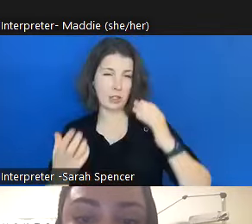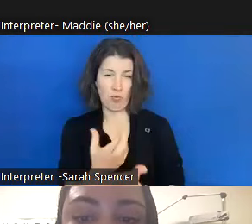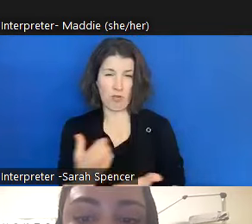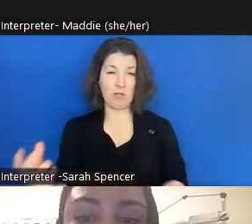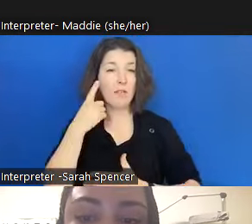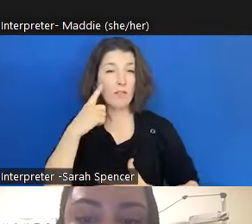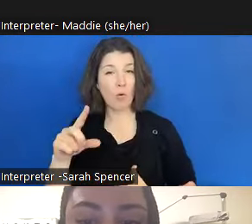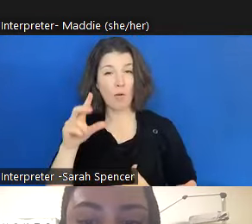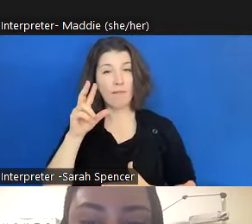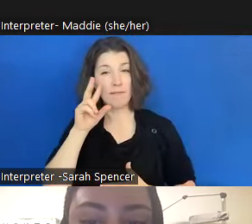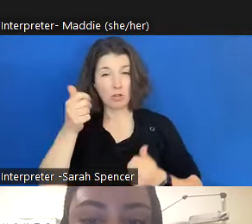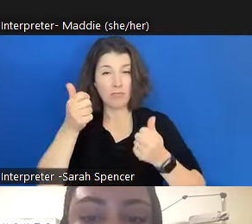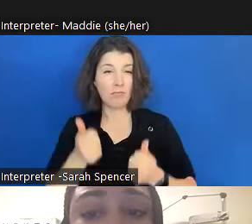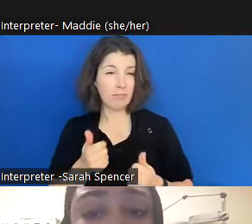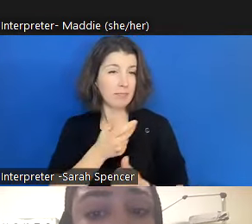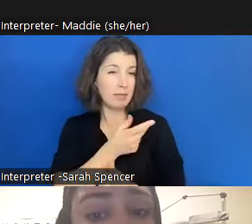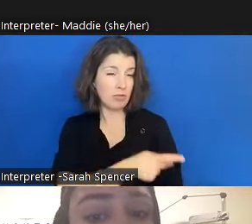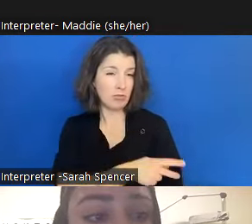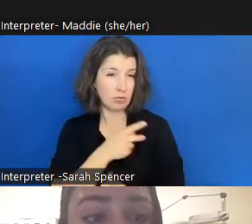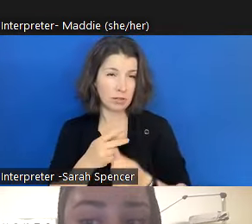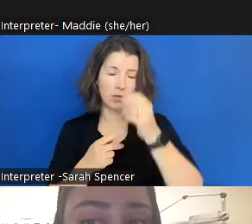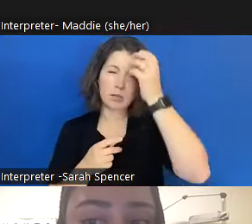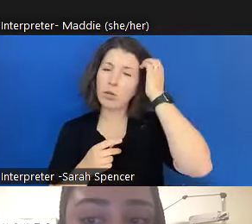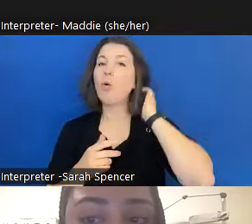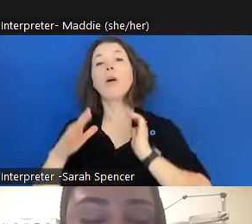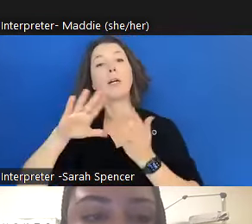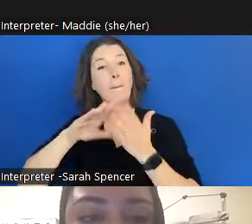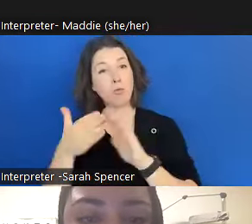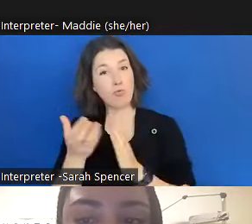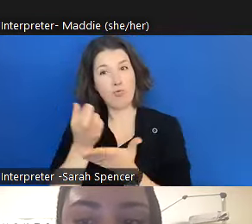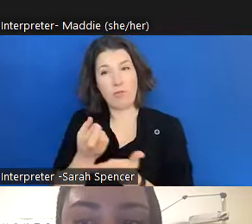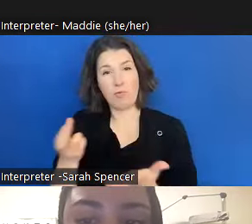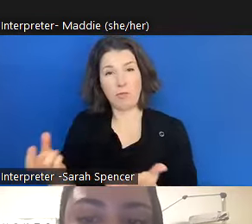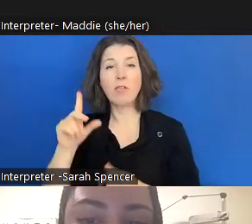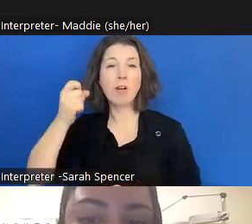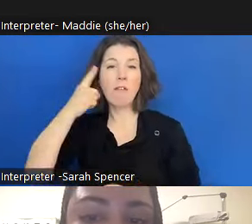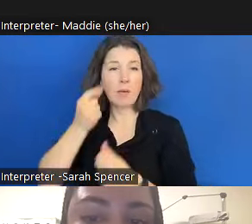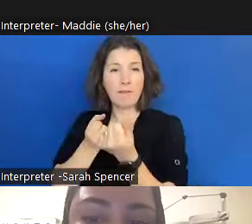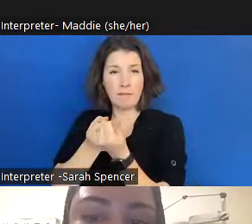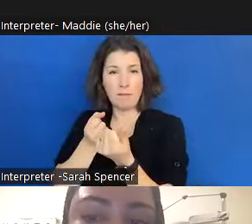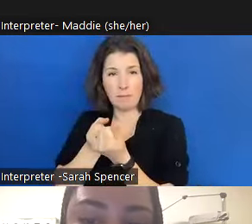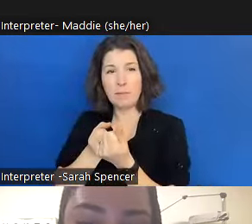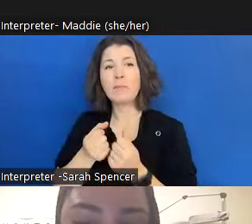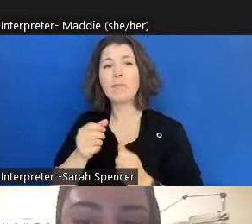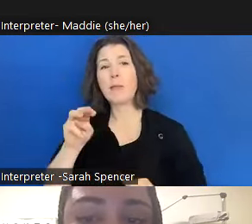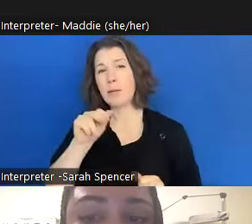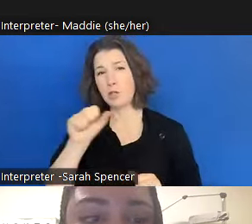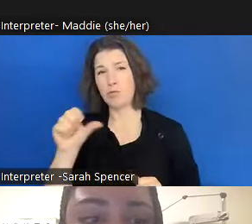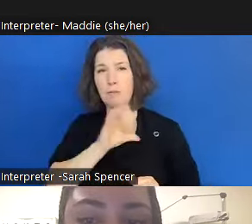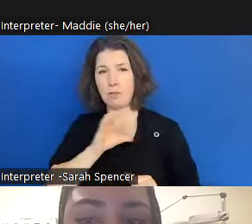impaired patients. So community resources include government-funded Massachusetts Commission for the